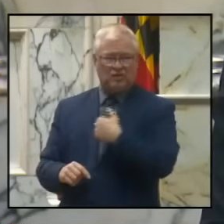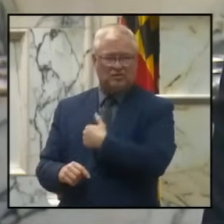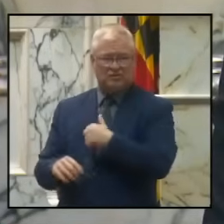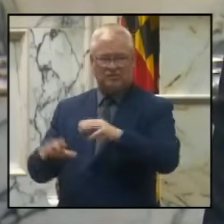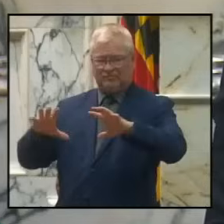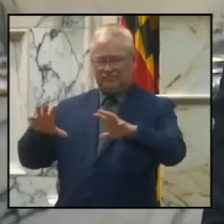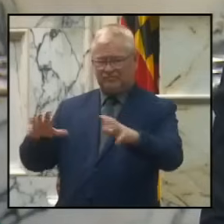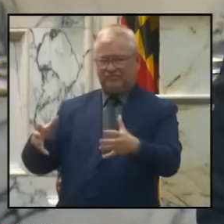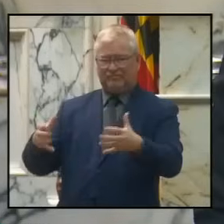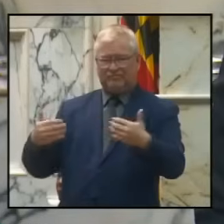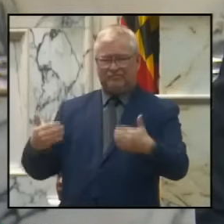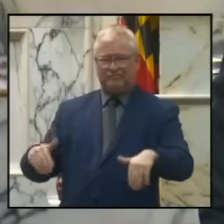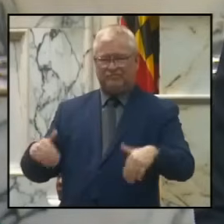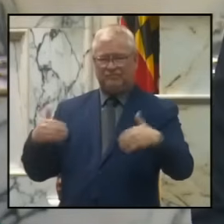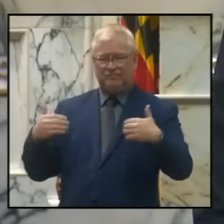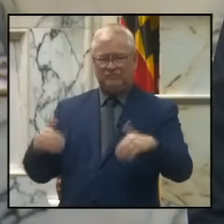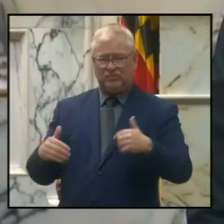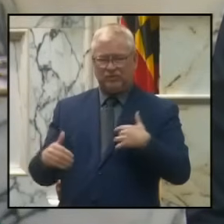feeling the pinch of inflation.